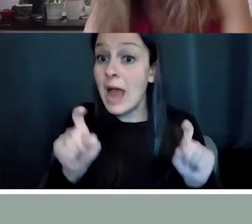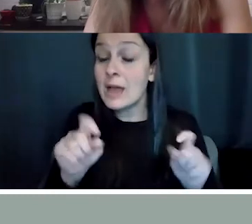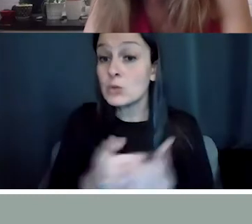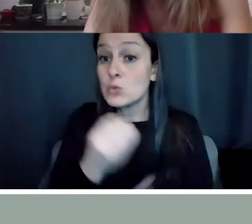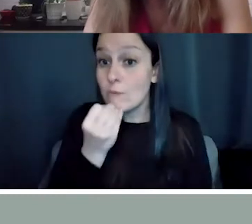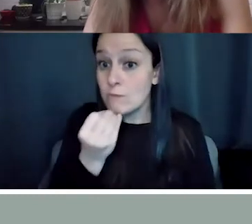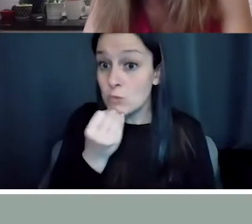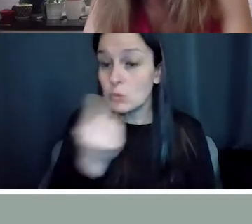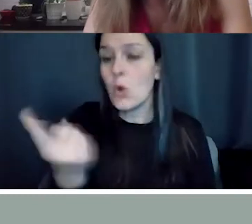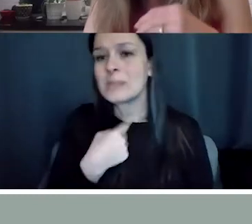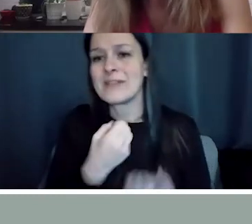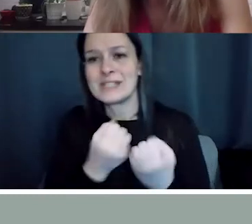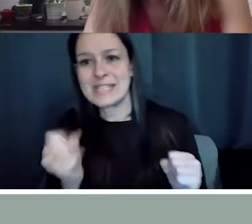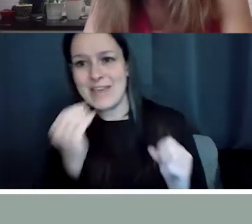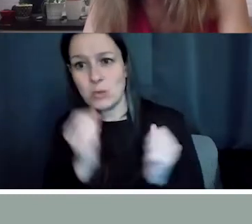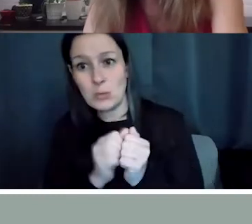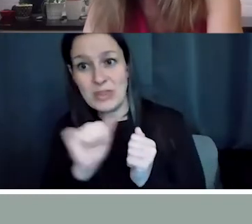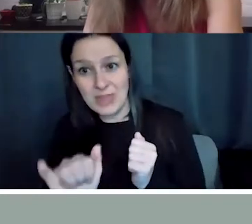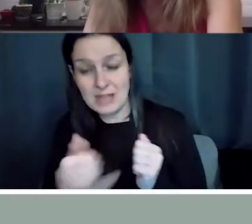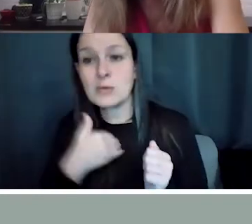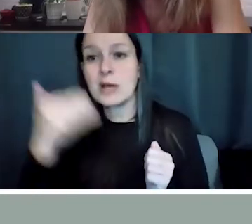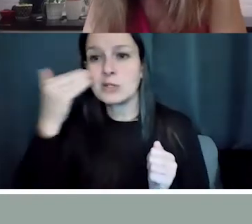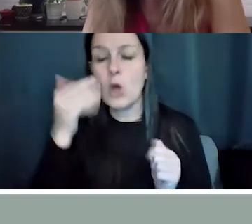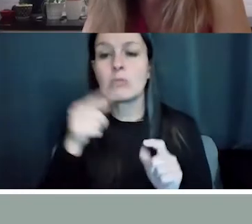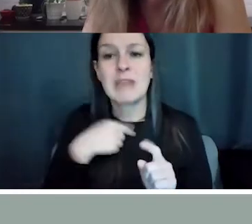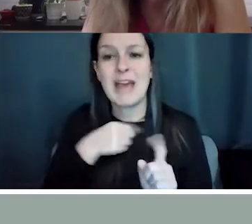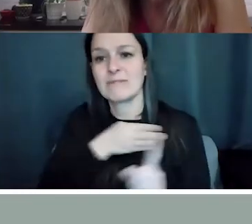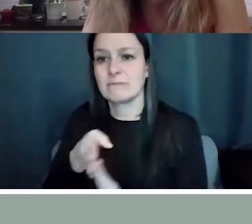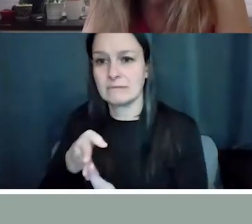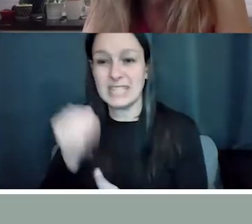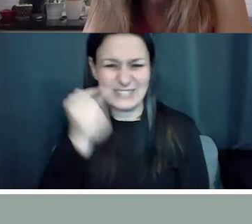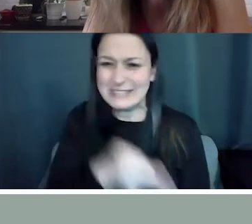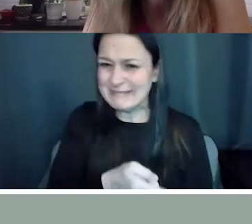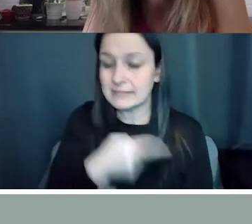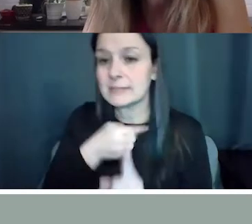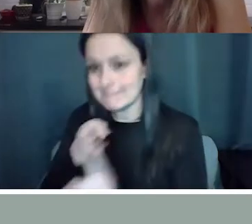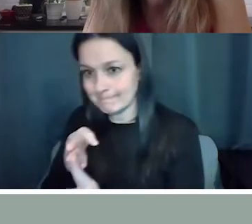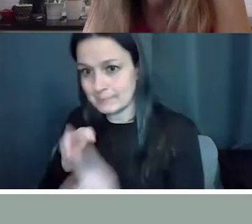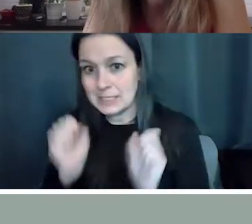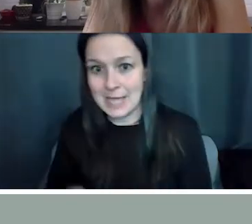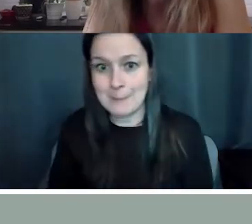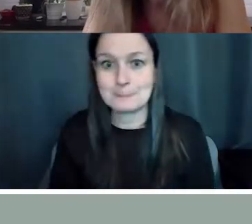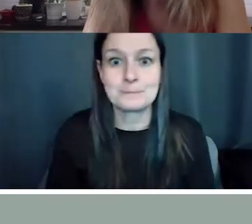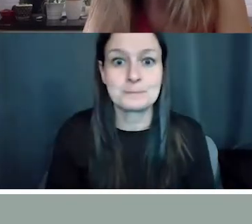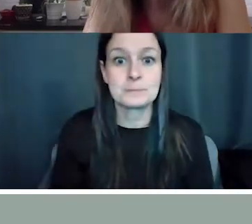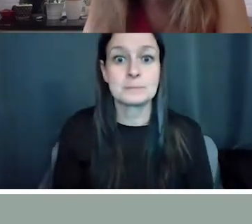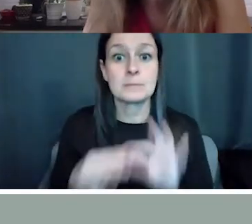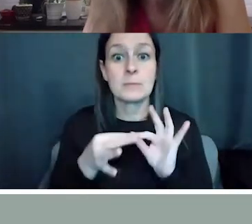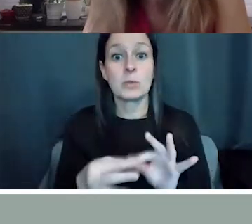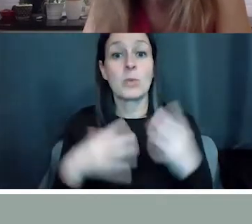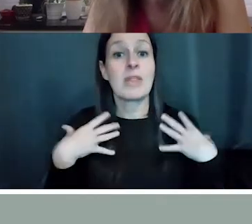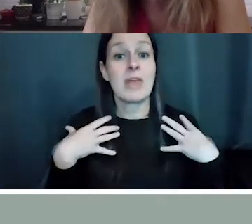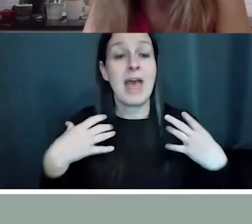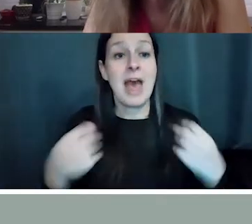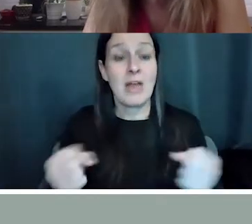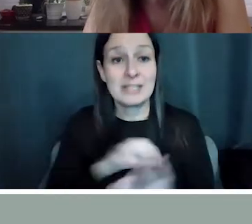safe food with it so that you know you've got like a go-to. And so in terms of healthy digestion, and we'll spend more time on